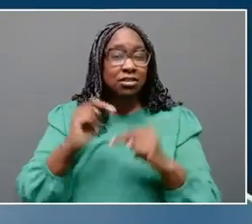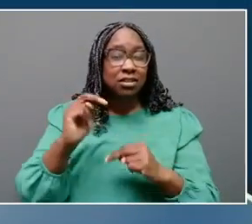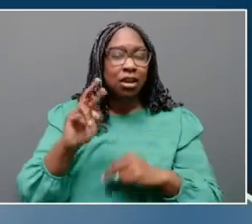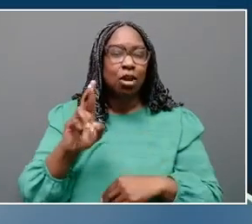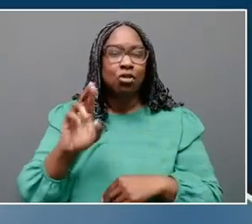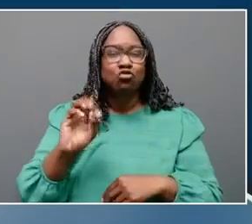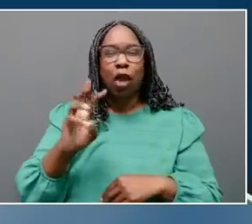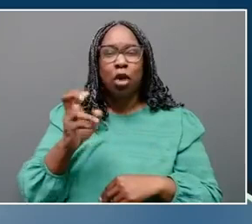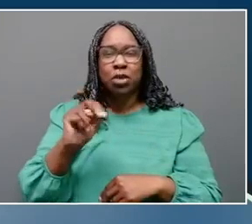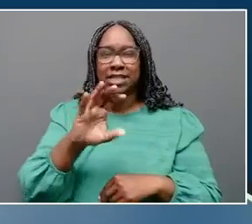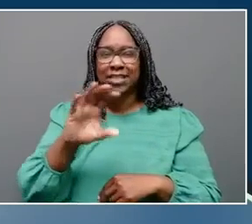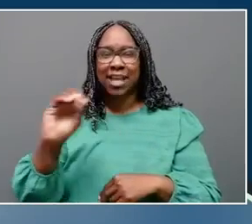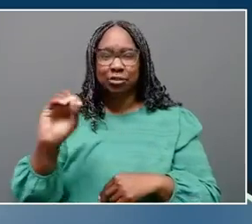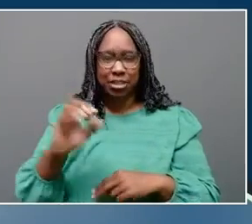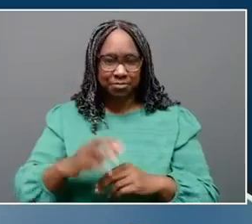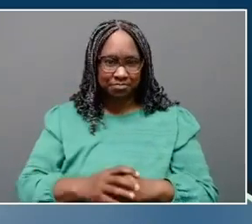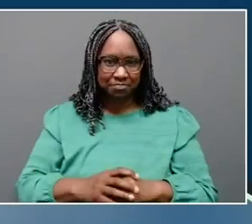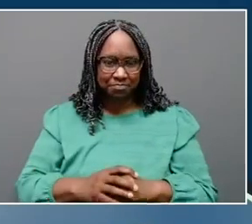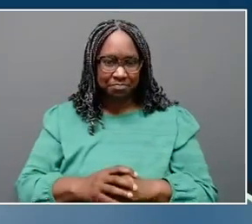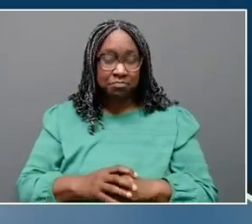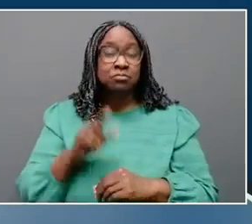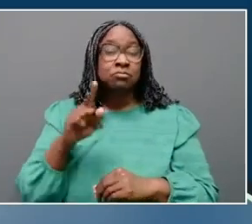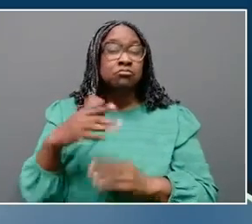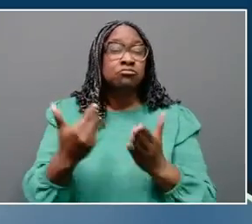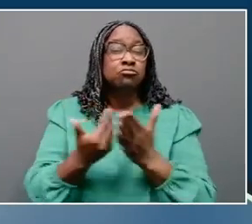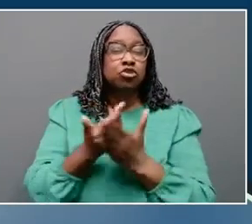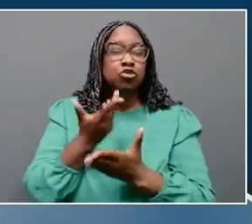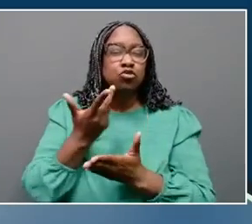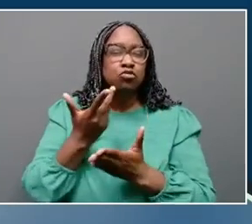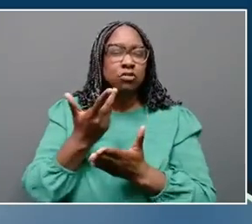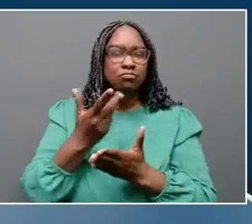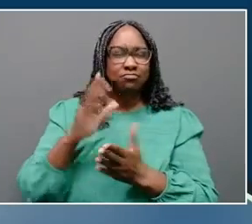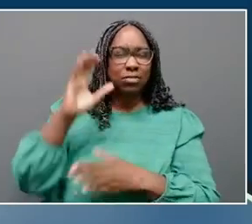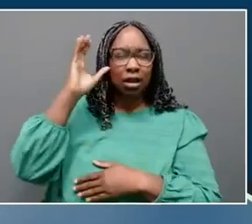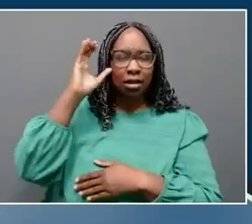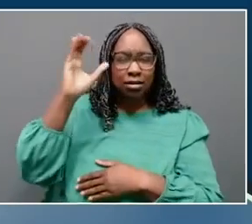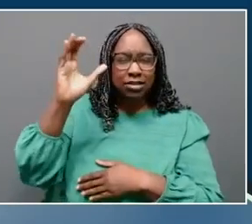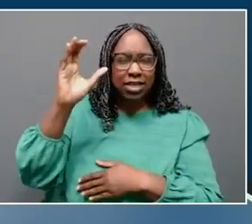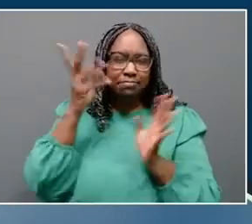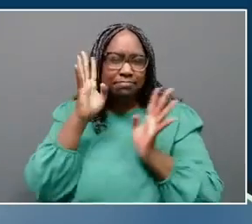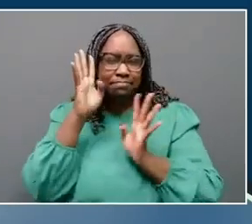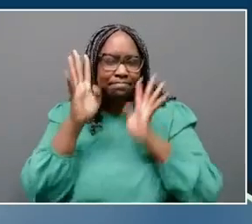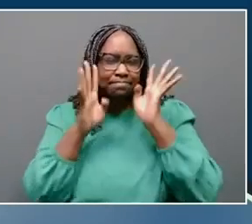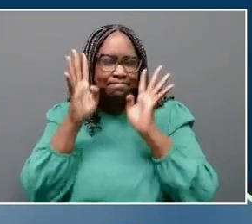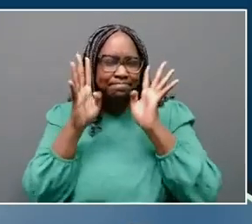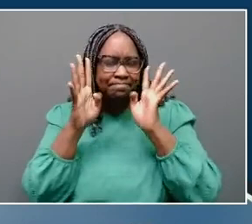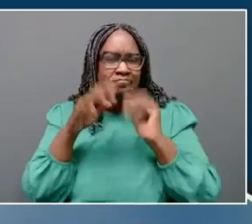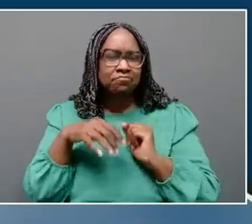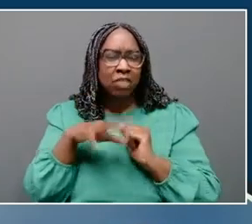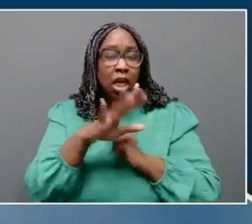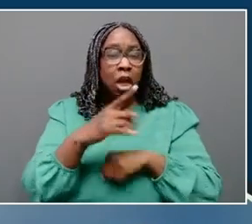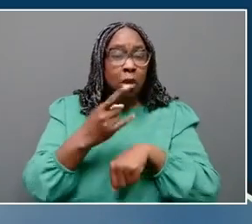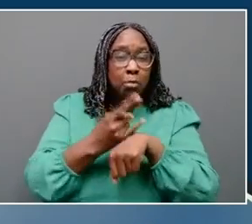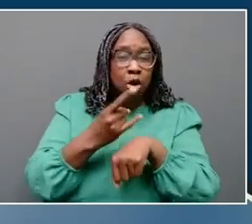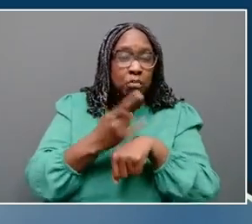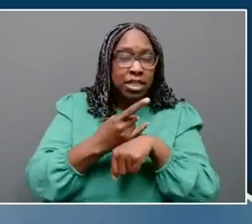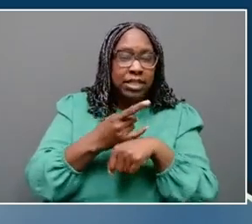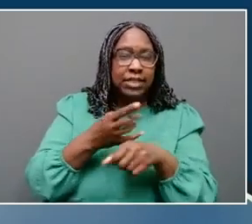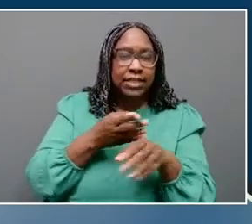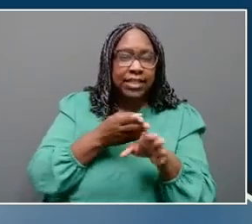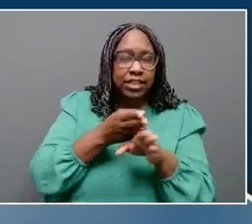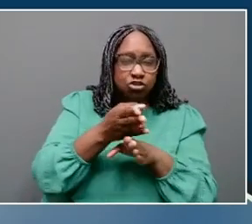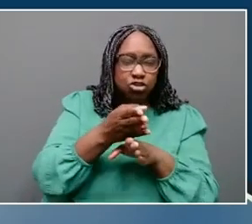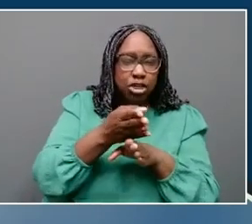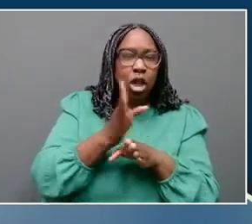startup distiller is introducing an innovative new concept that will grow the state's signature bourbon industry in Eastern Kentucky while